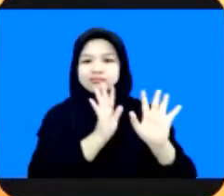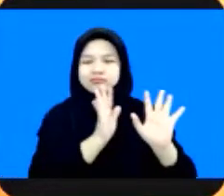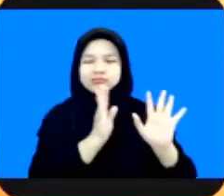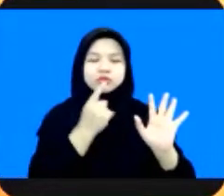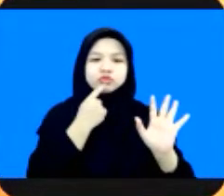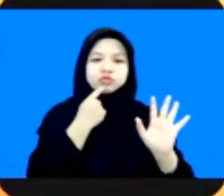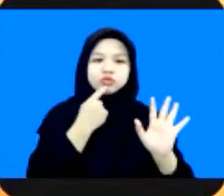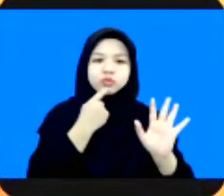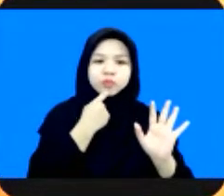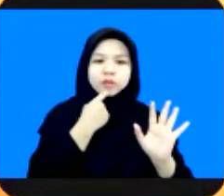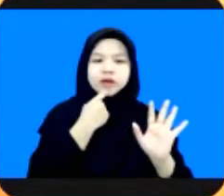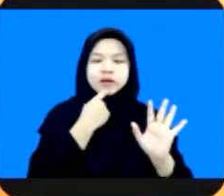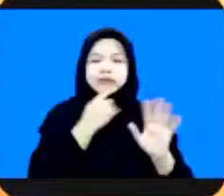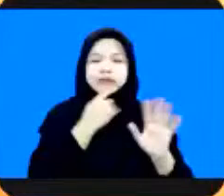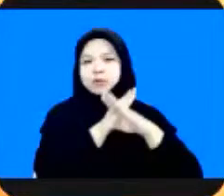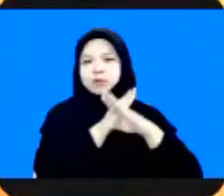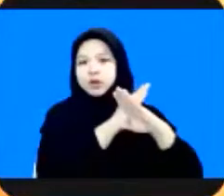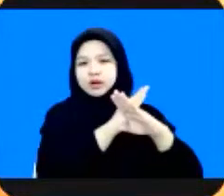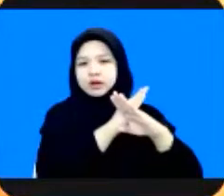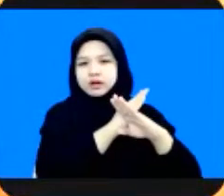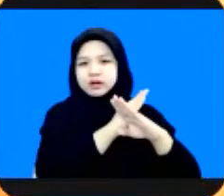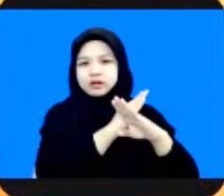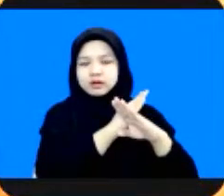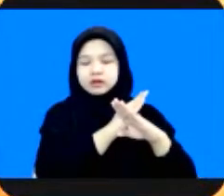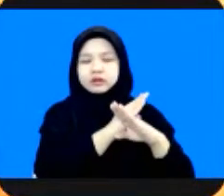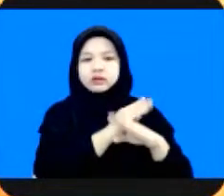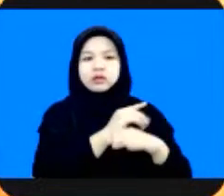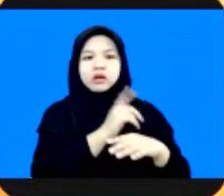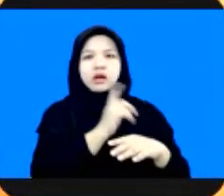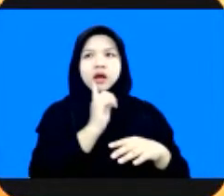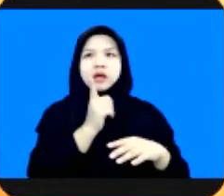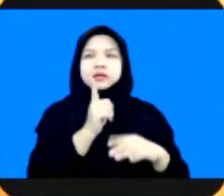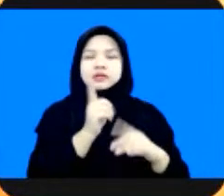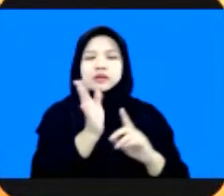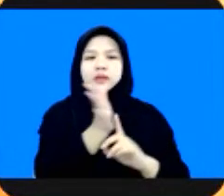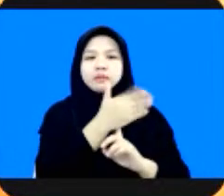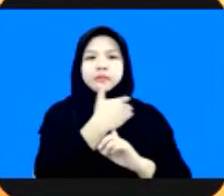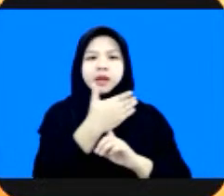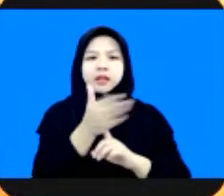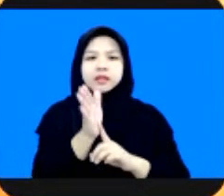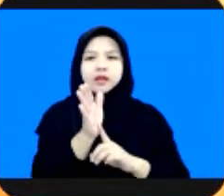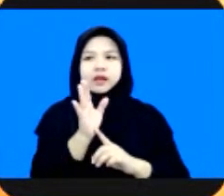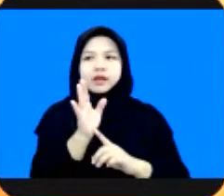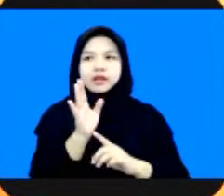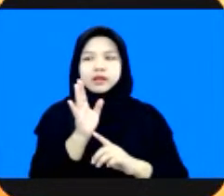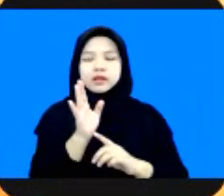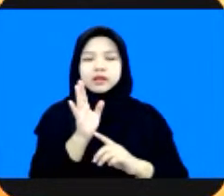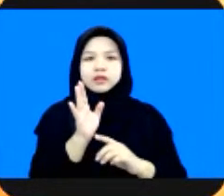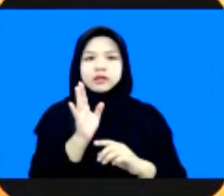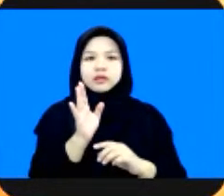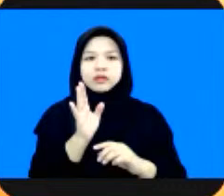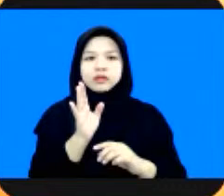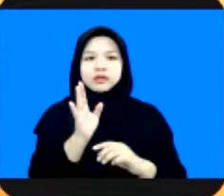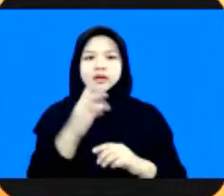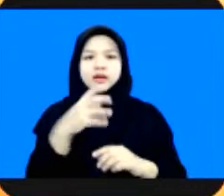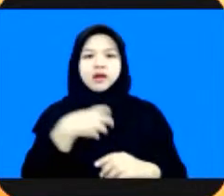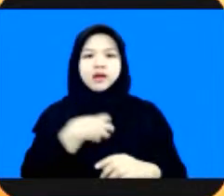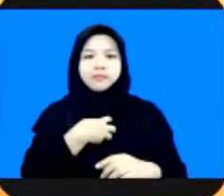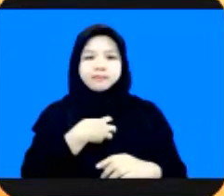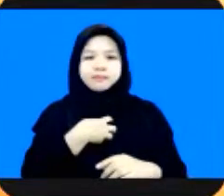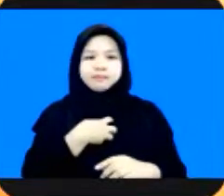rights bodies that punishing information for being